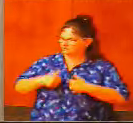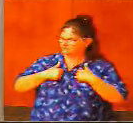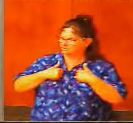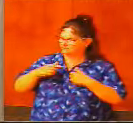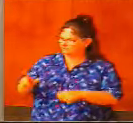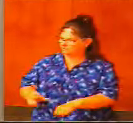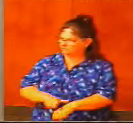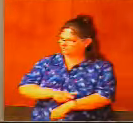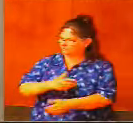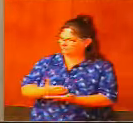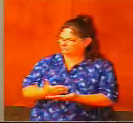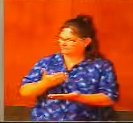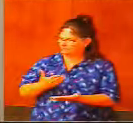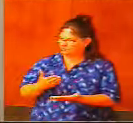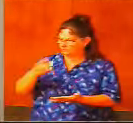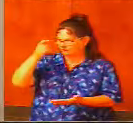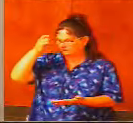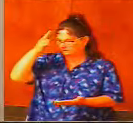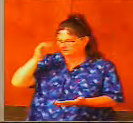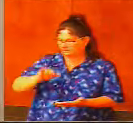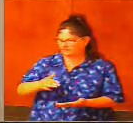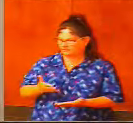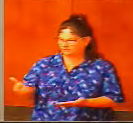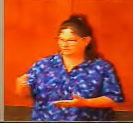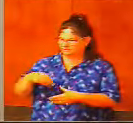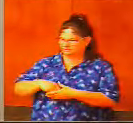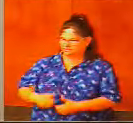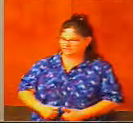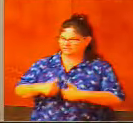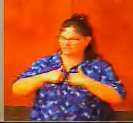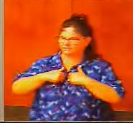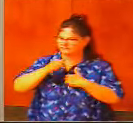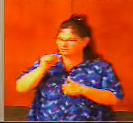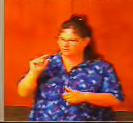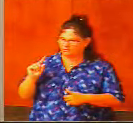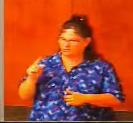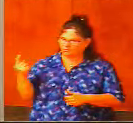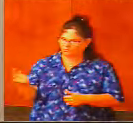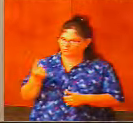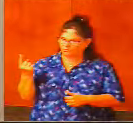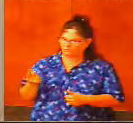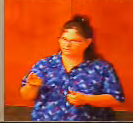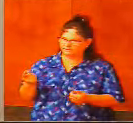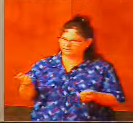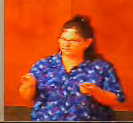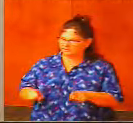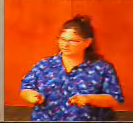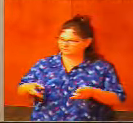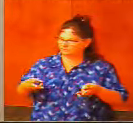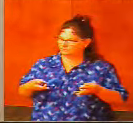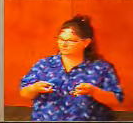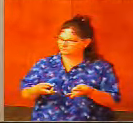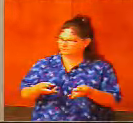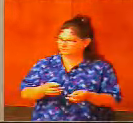before you realize that things in life just don't always turn out the way they should.